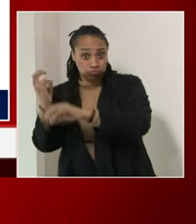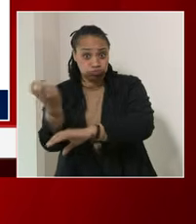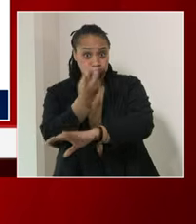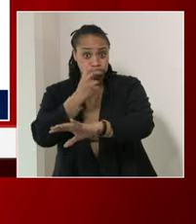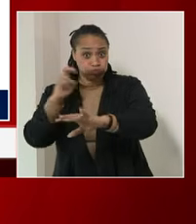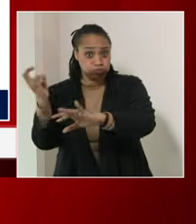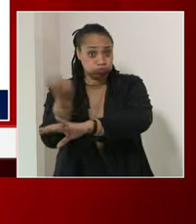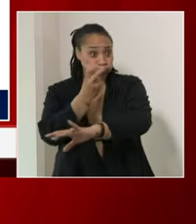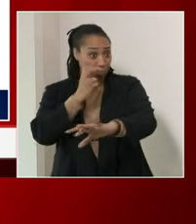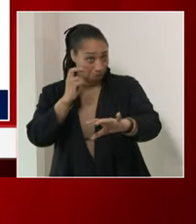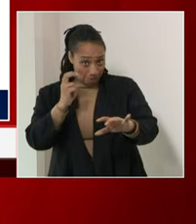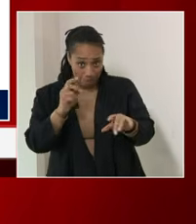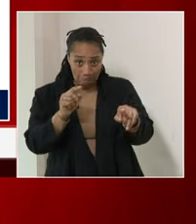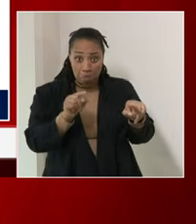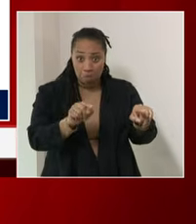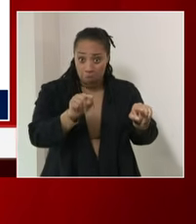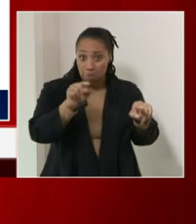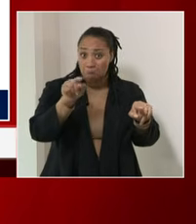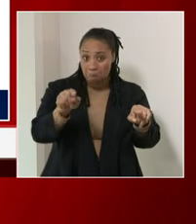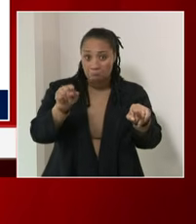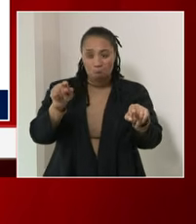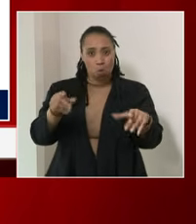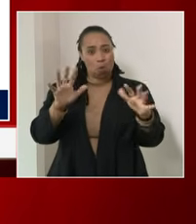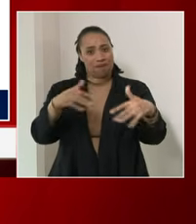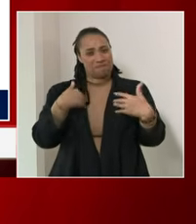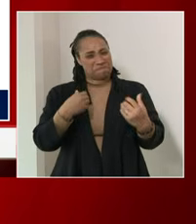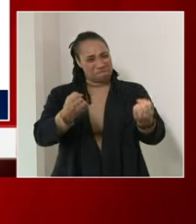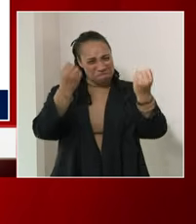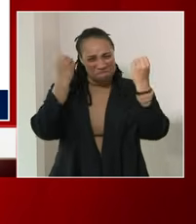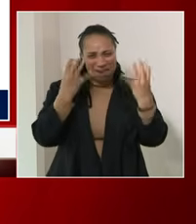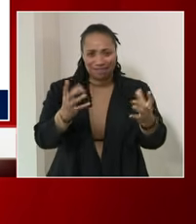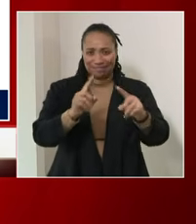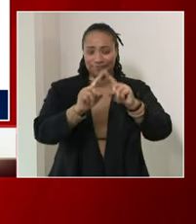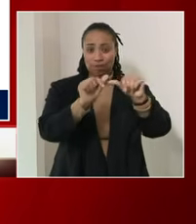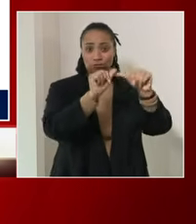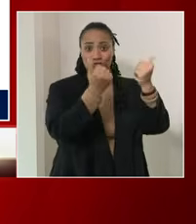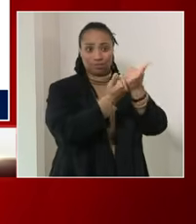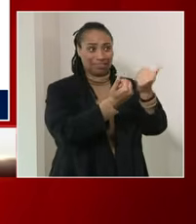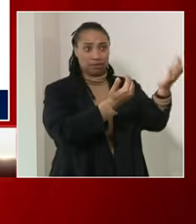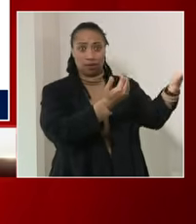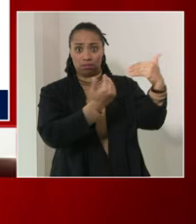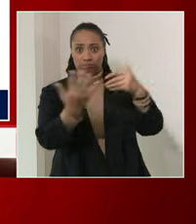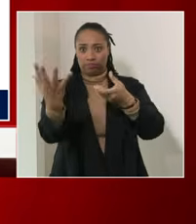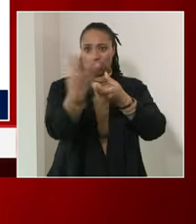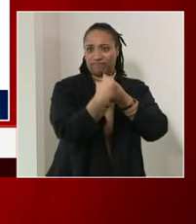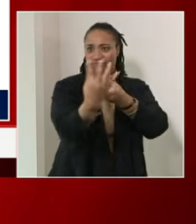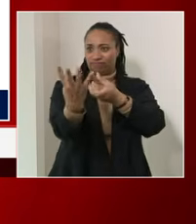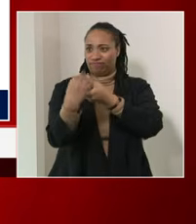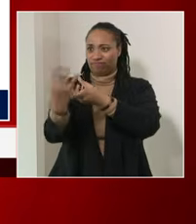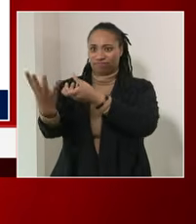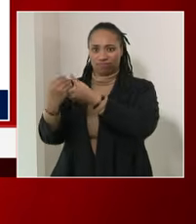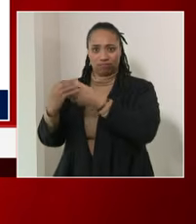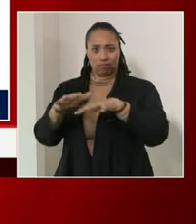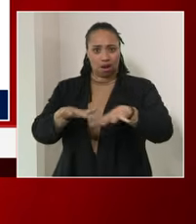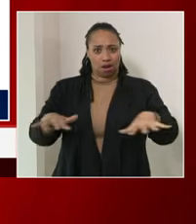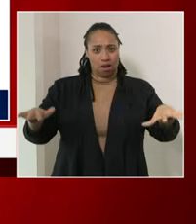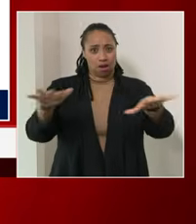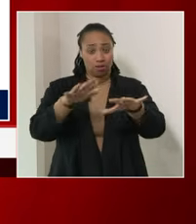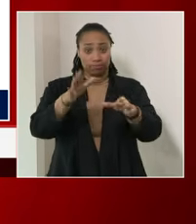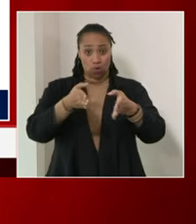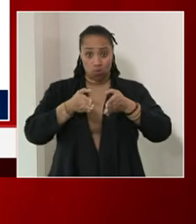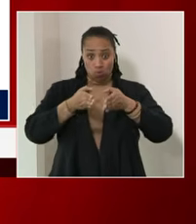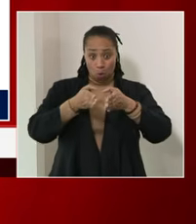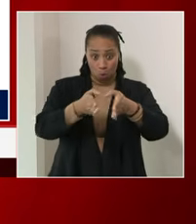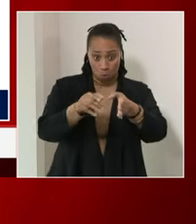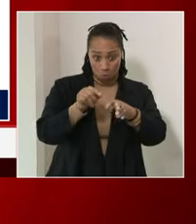of other principal arterials to our initial list. So in addition to Connecticut, Wisconsin, 16th and Georgia, we've added